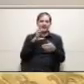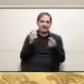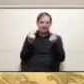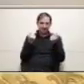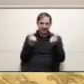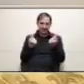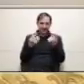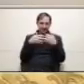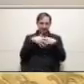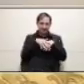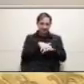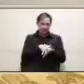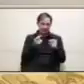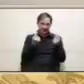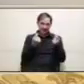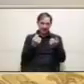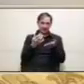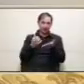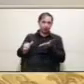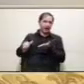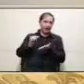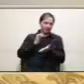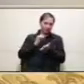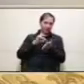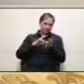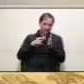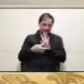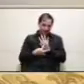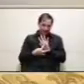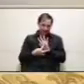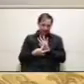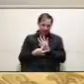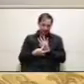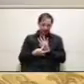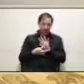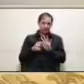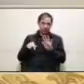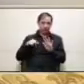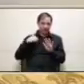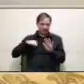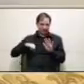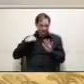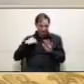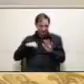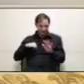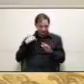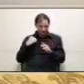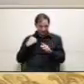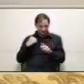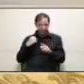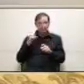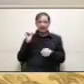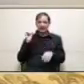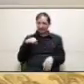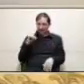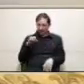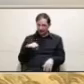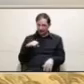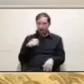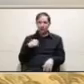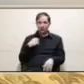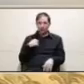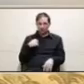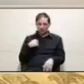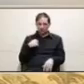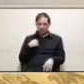implemented the financial recovery plans for the municipality. Yes, Chair, we did make